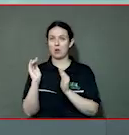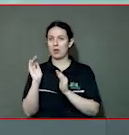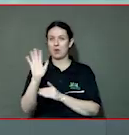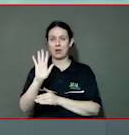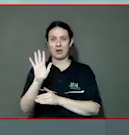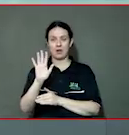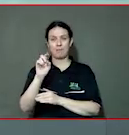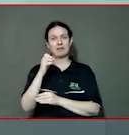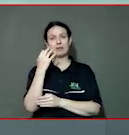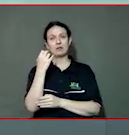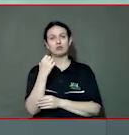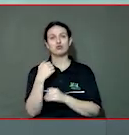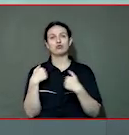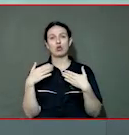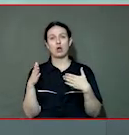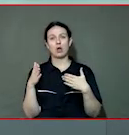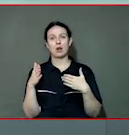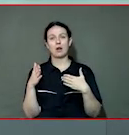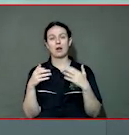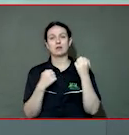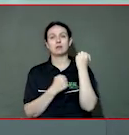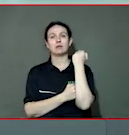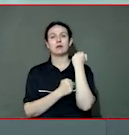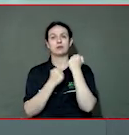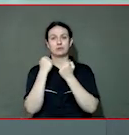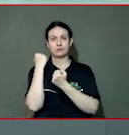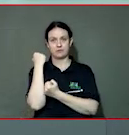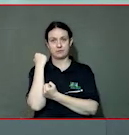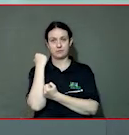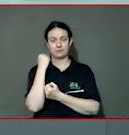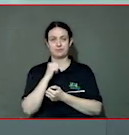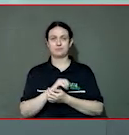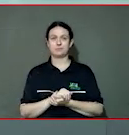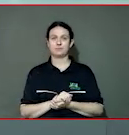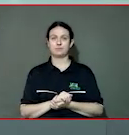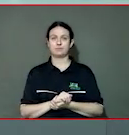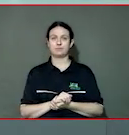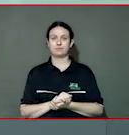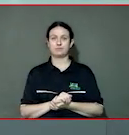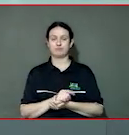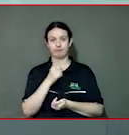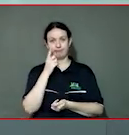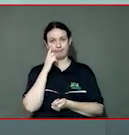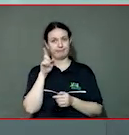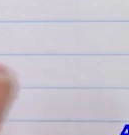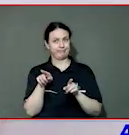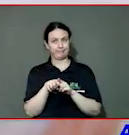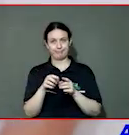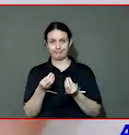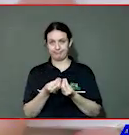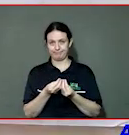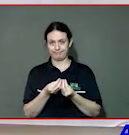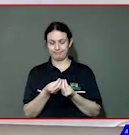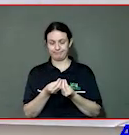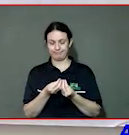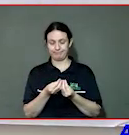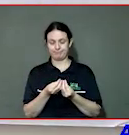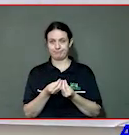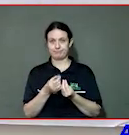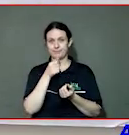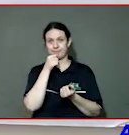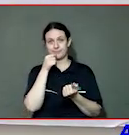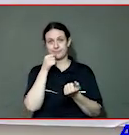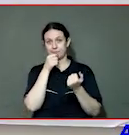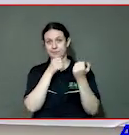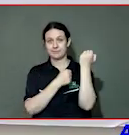So you're going to start with structure. You see the same thing. So if I look at the